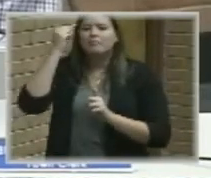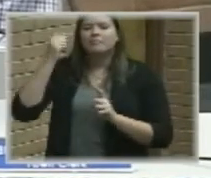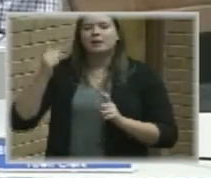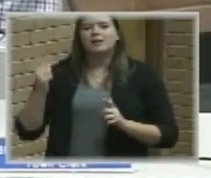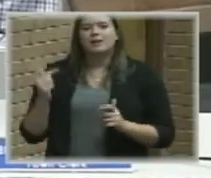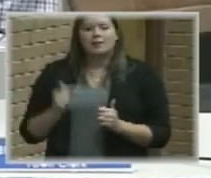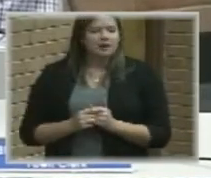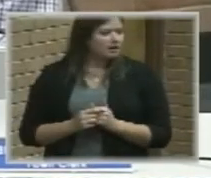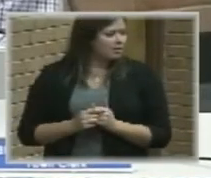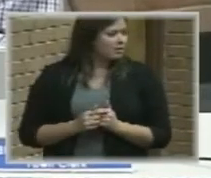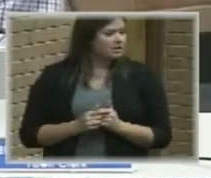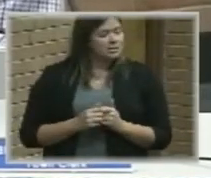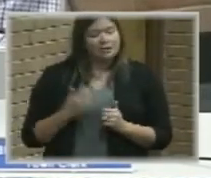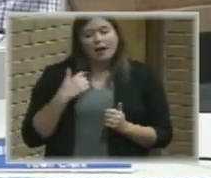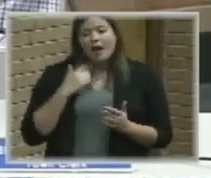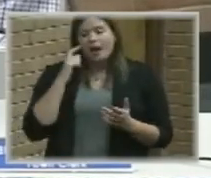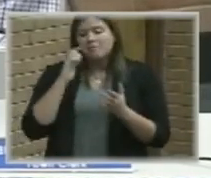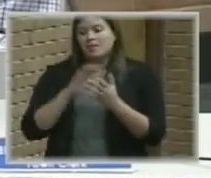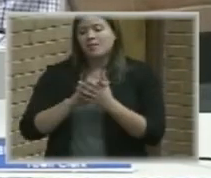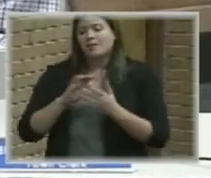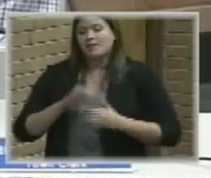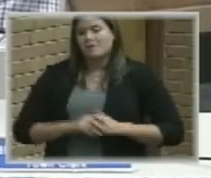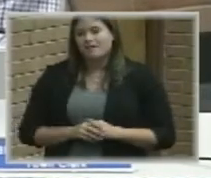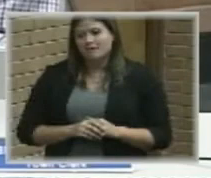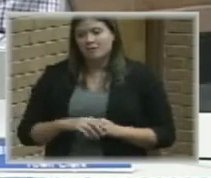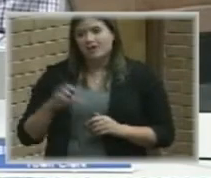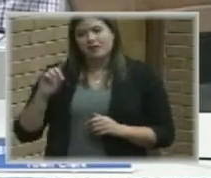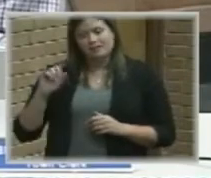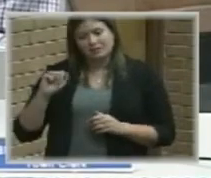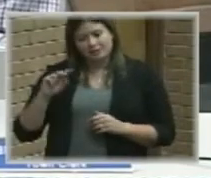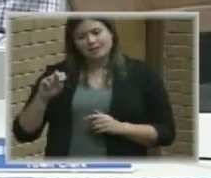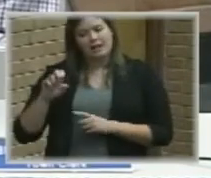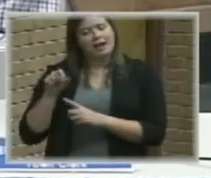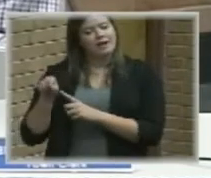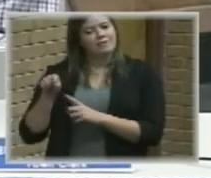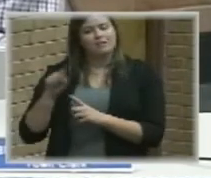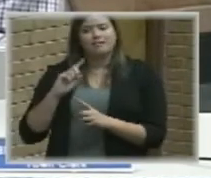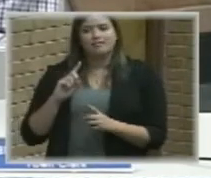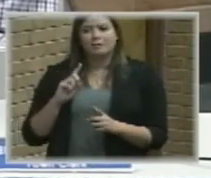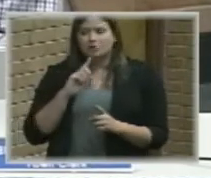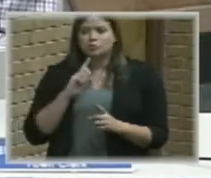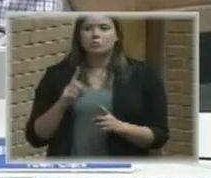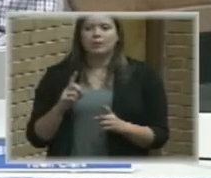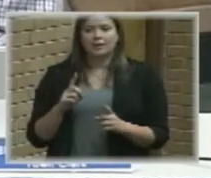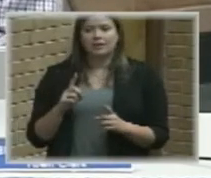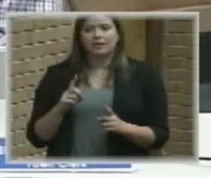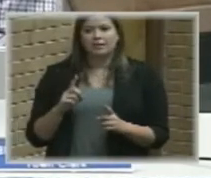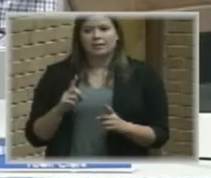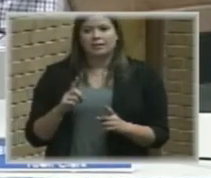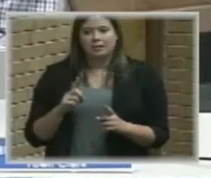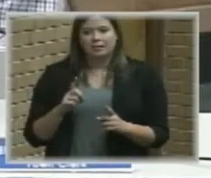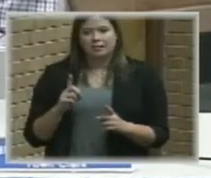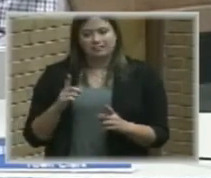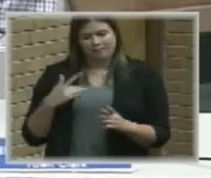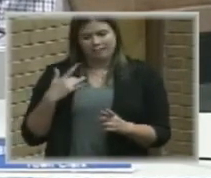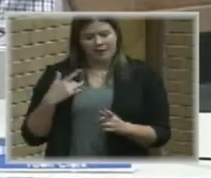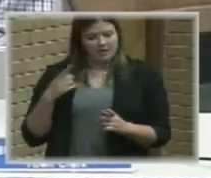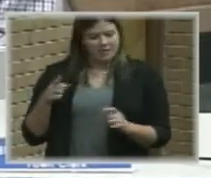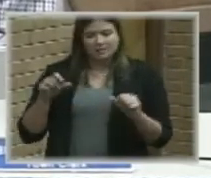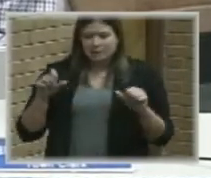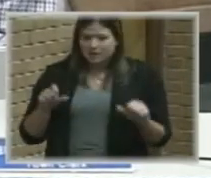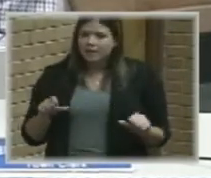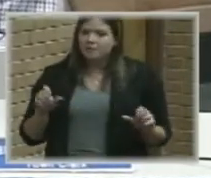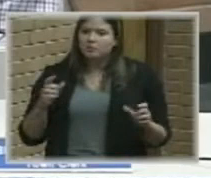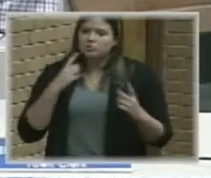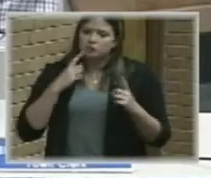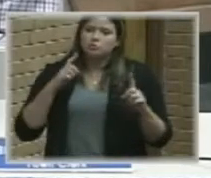and I think Dave truly has felt that he's been able to do that, and it's been very rewarding